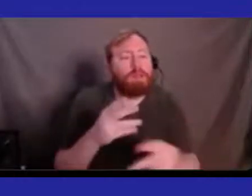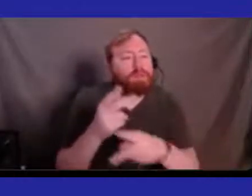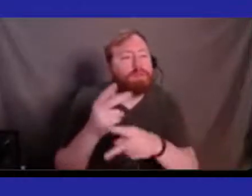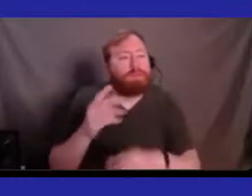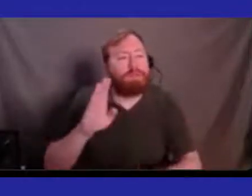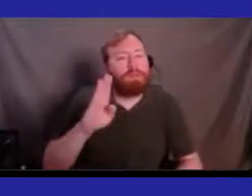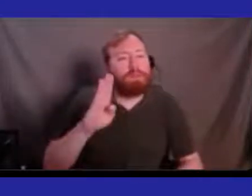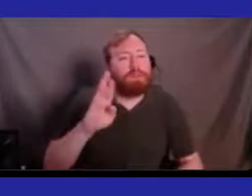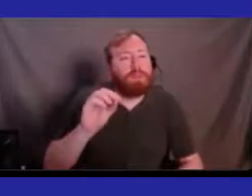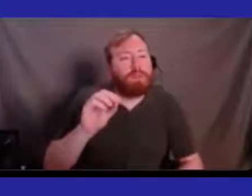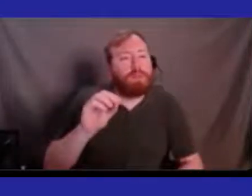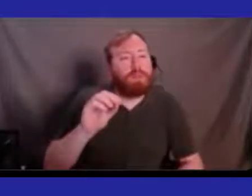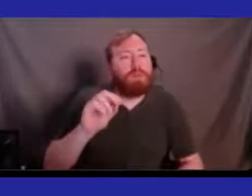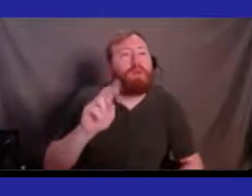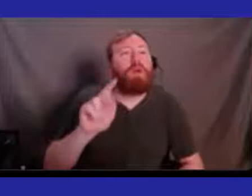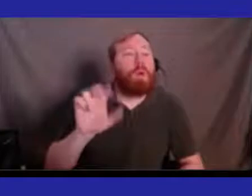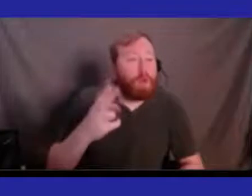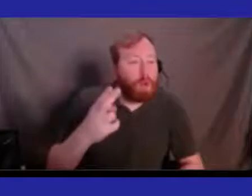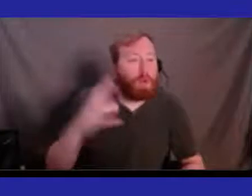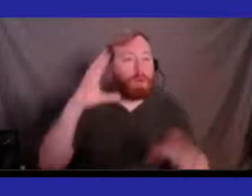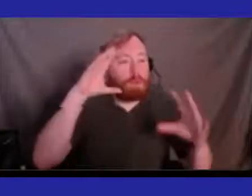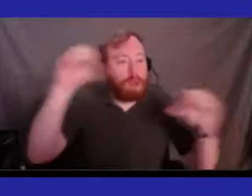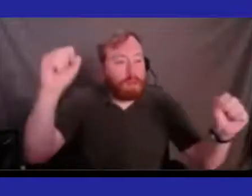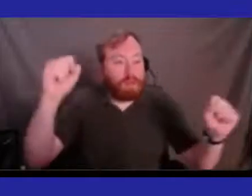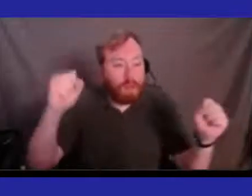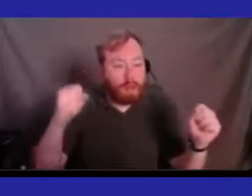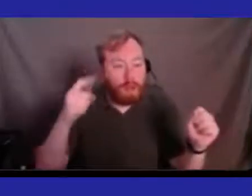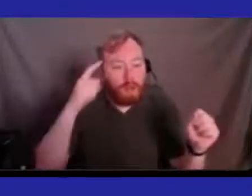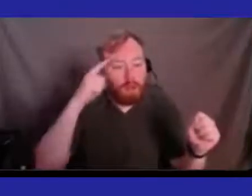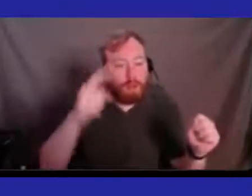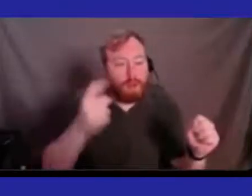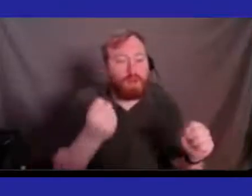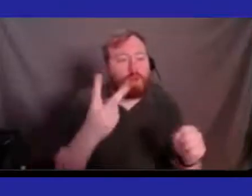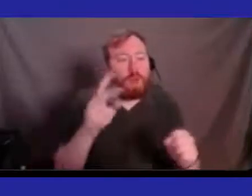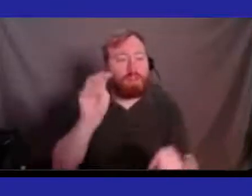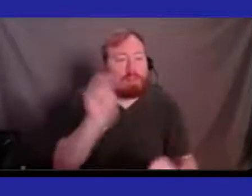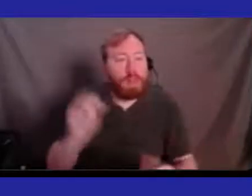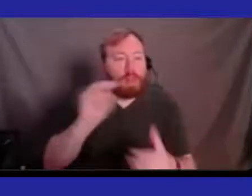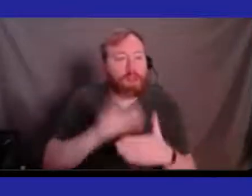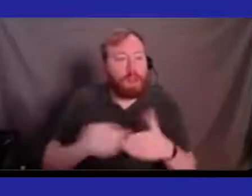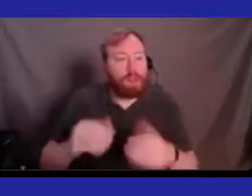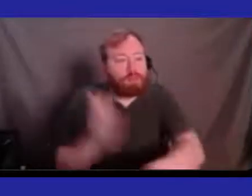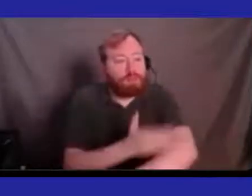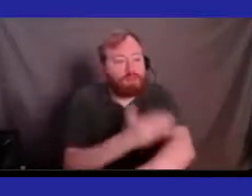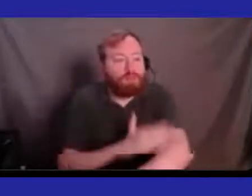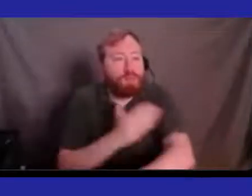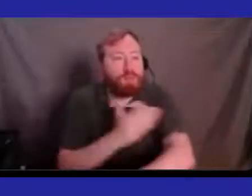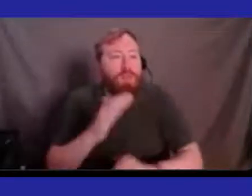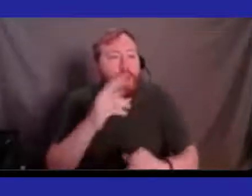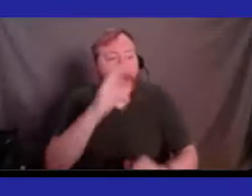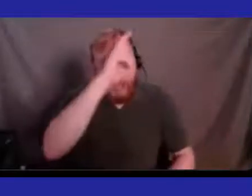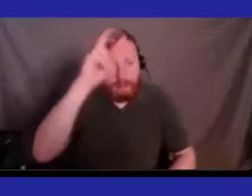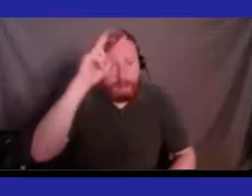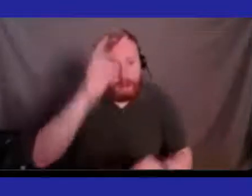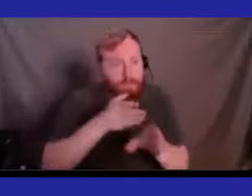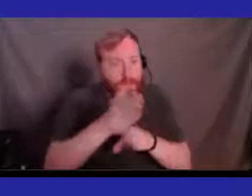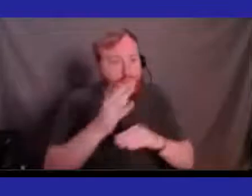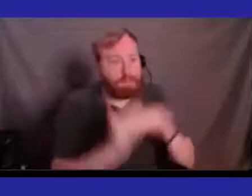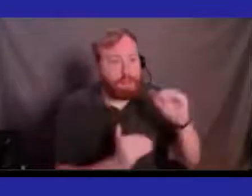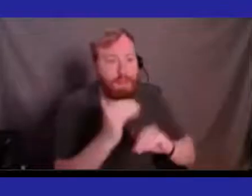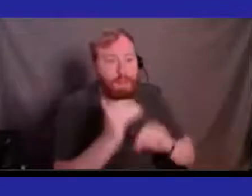million to renovate the 8th floor of the hospital's main building to create